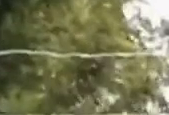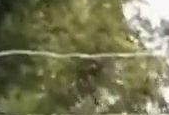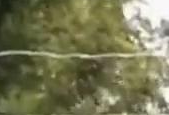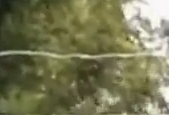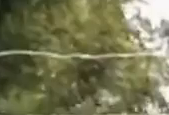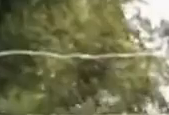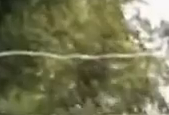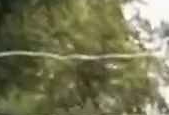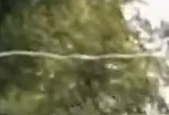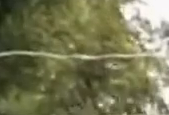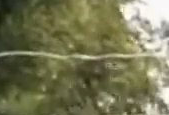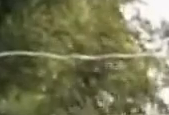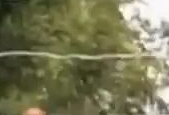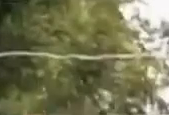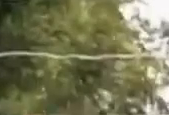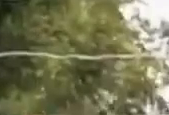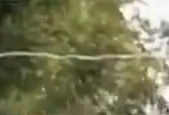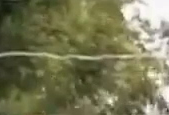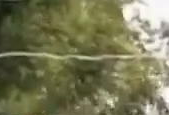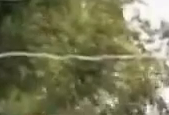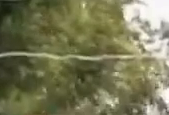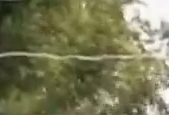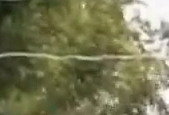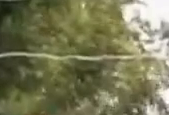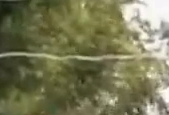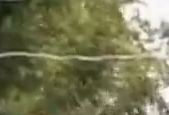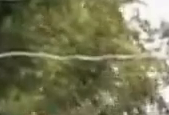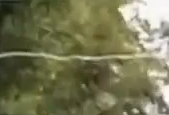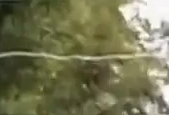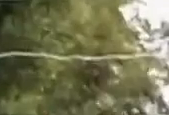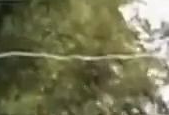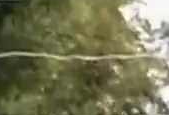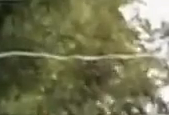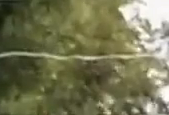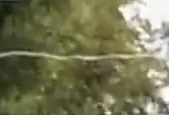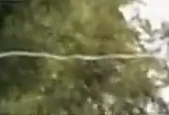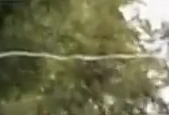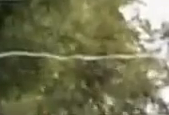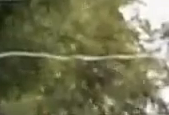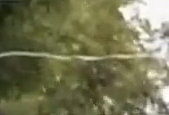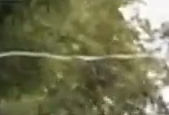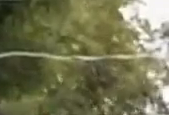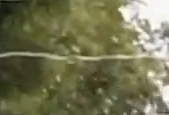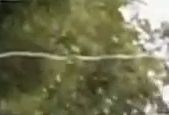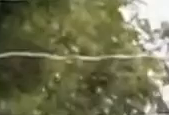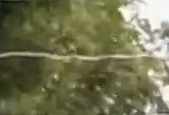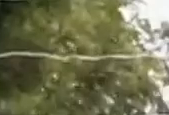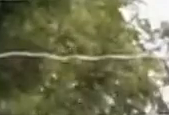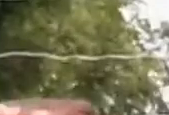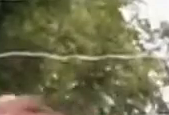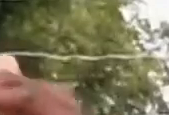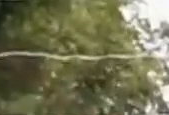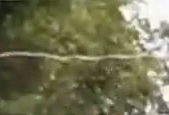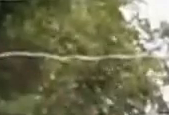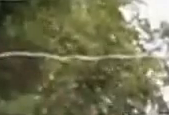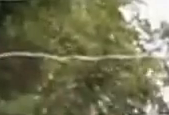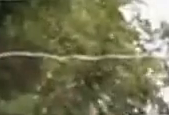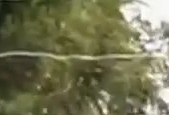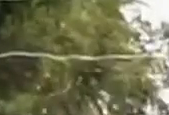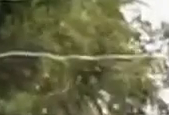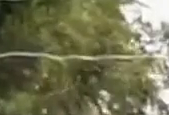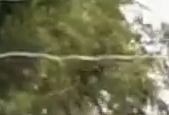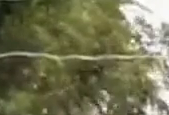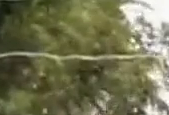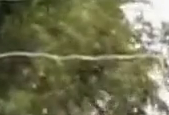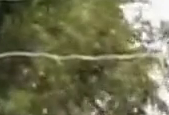30. Alafu ukiangalia kwa oscilloscope hizo waves, sio waves nini, sio smooth. Ziko rough, alafu ziko square.